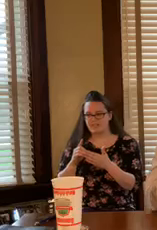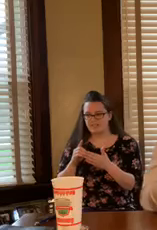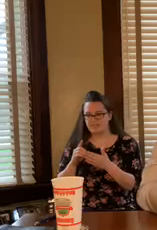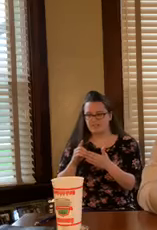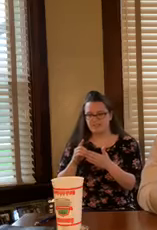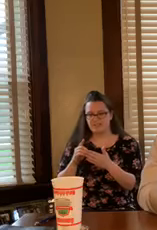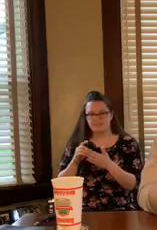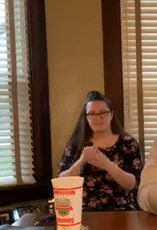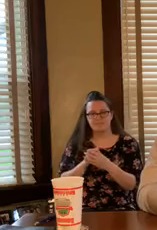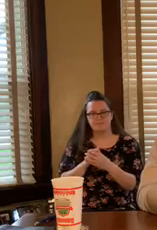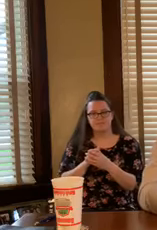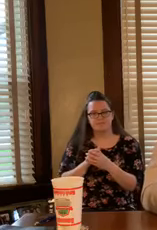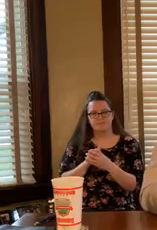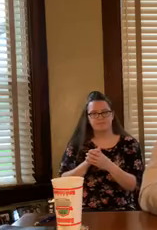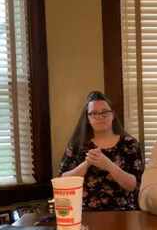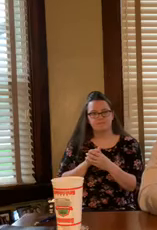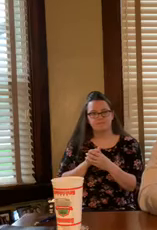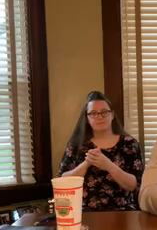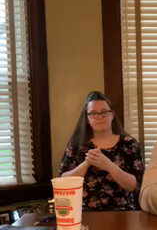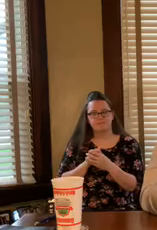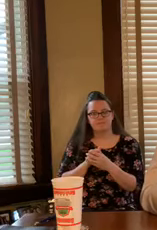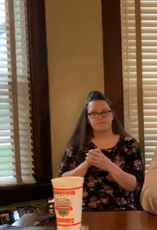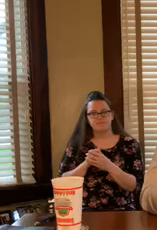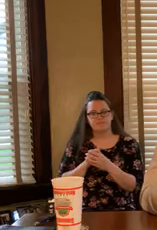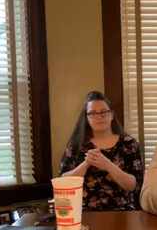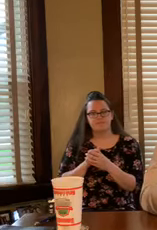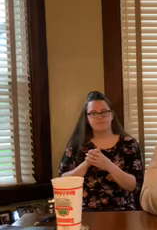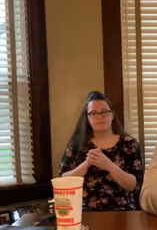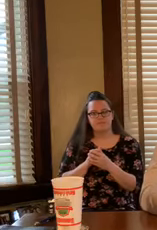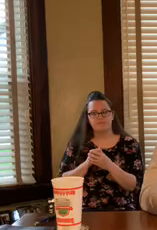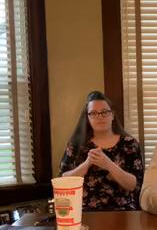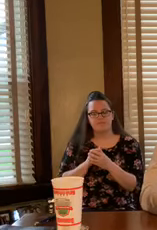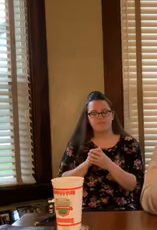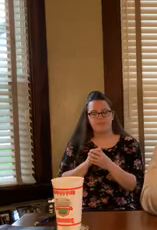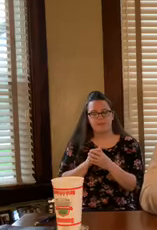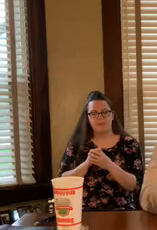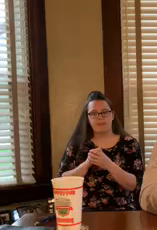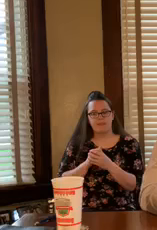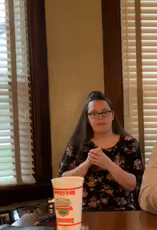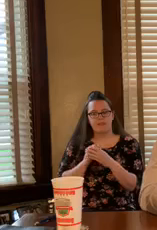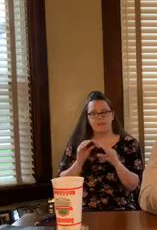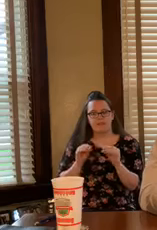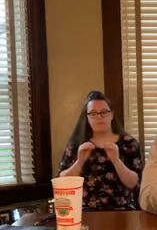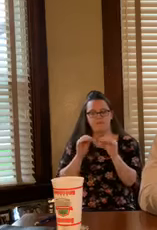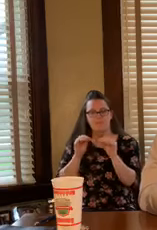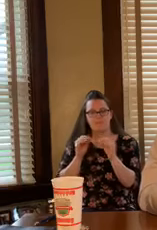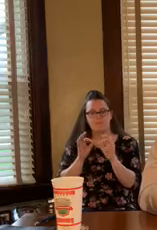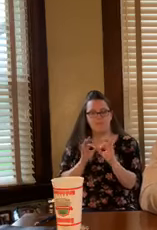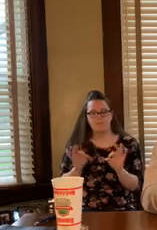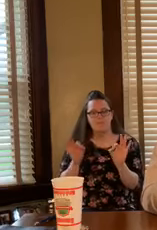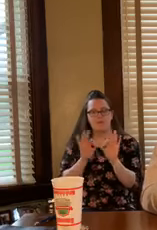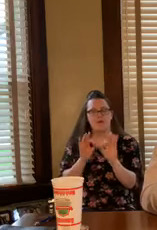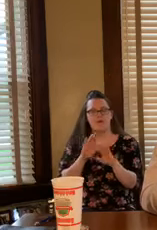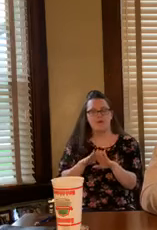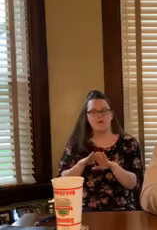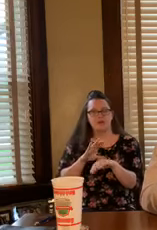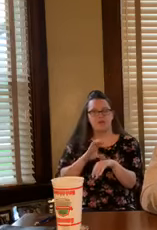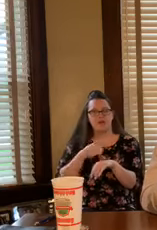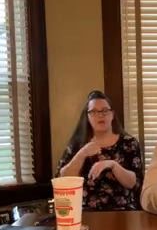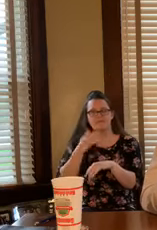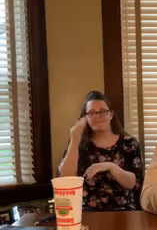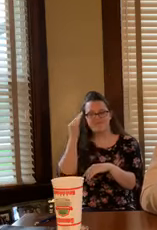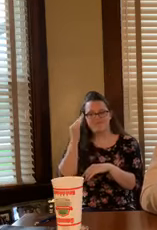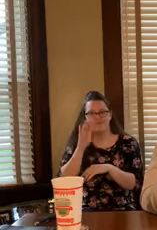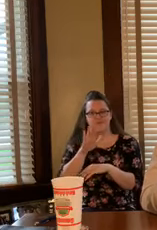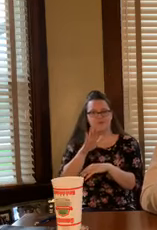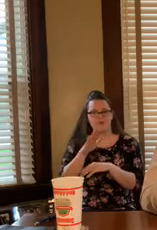these devotionals, and that we've really put an emphasis on the church sermons of Pastor Brown and the other ministers, and you've been watching, I know you have,